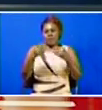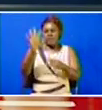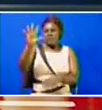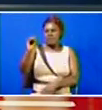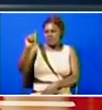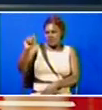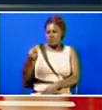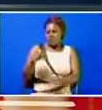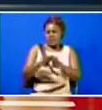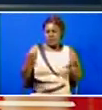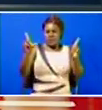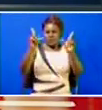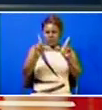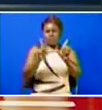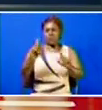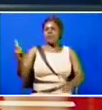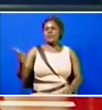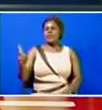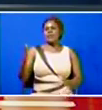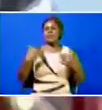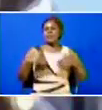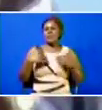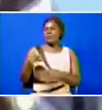title deeds to Nairobi residents. Take a look.